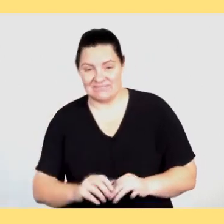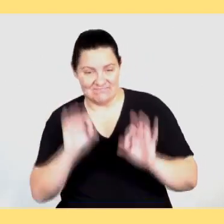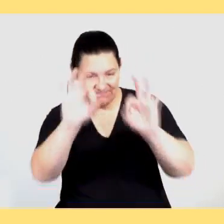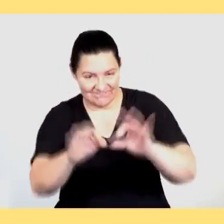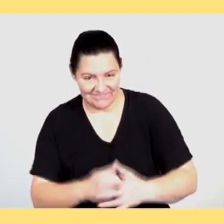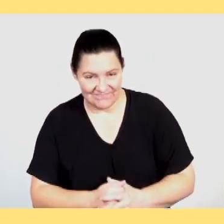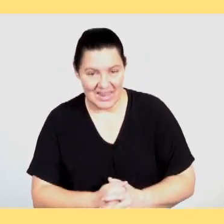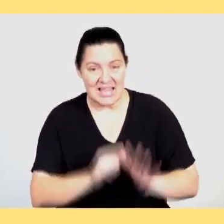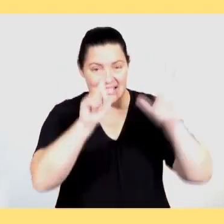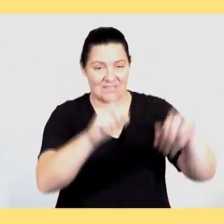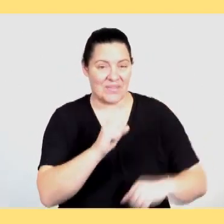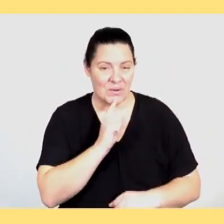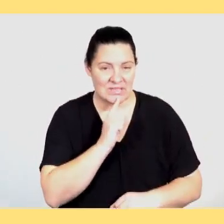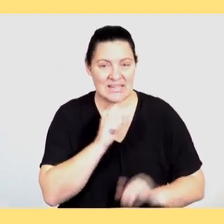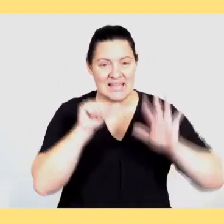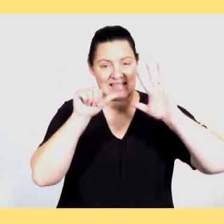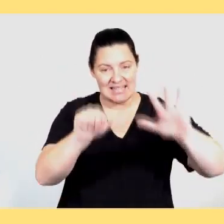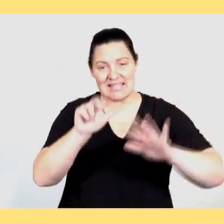7,680. That is correct. You get